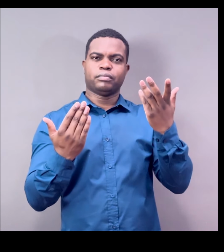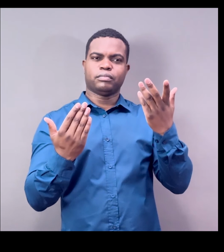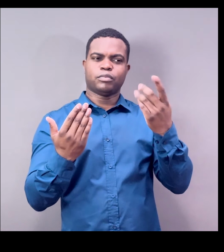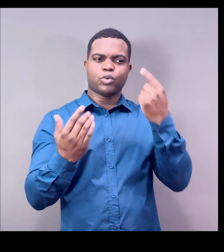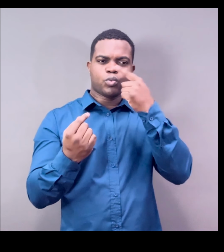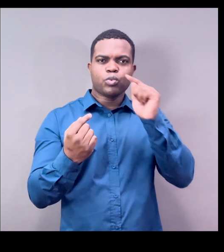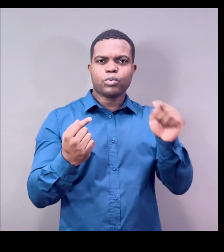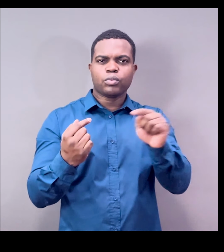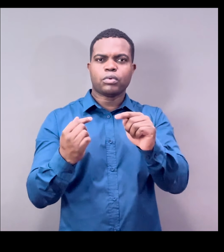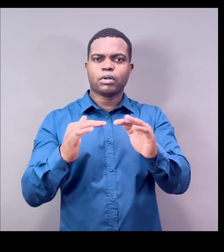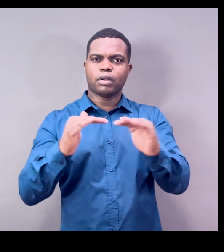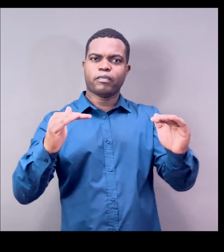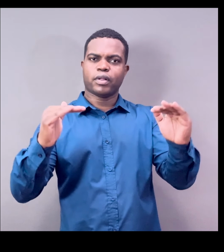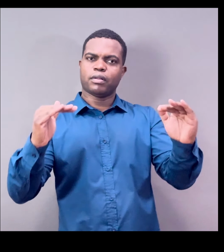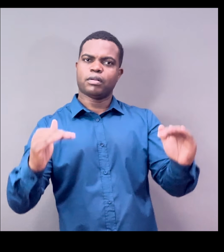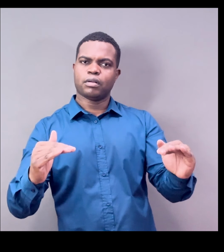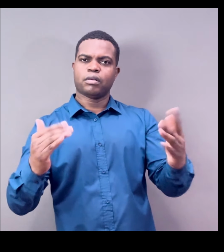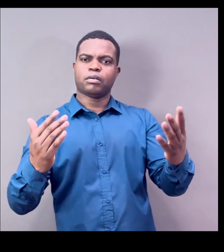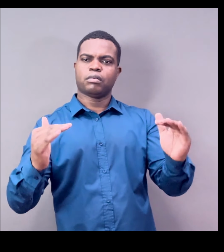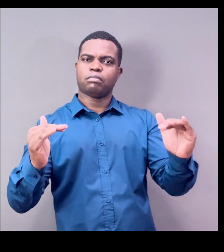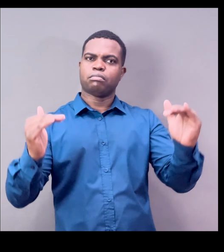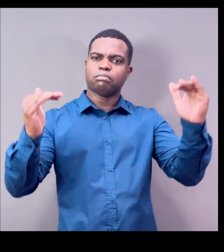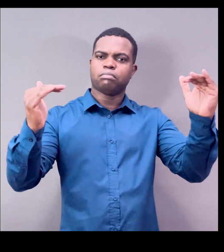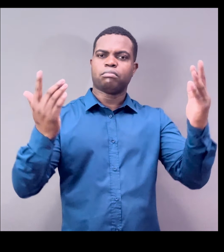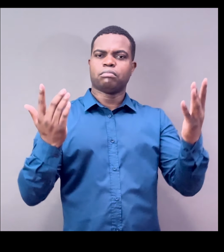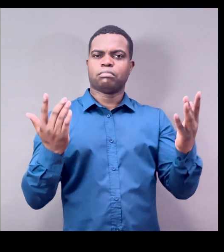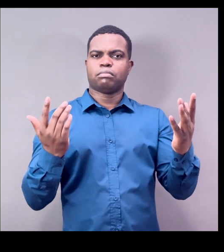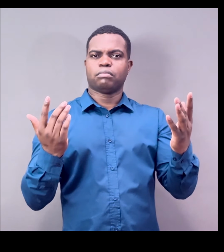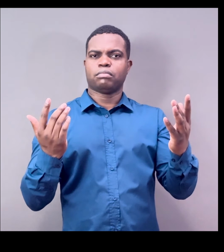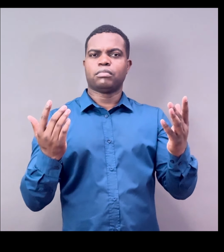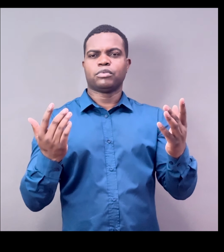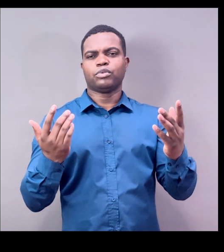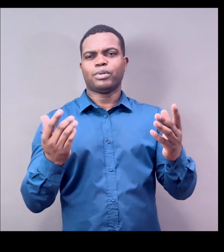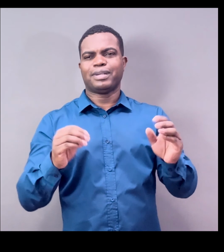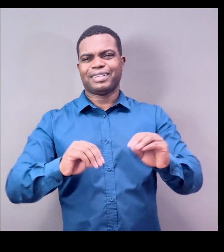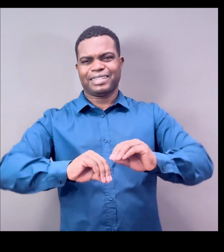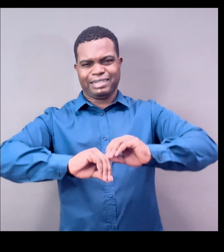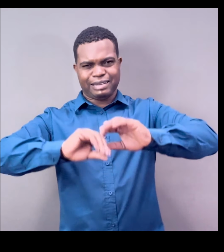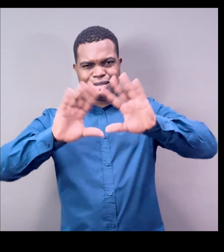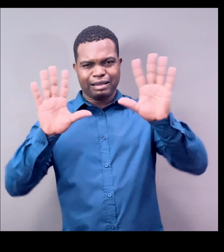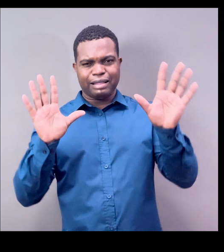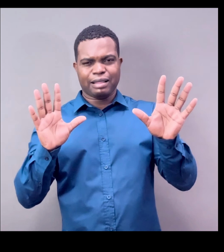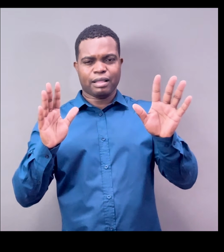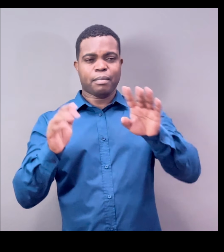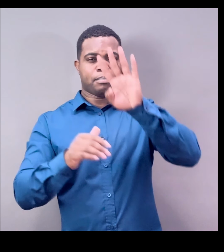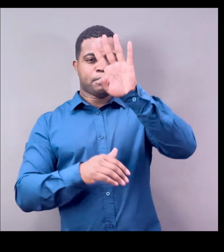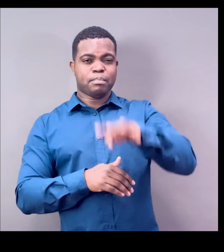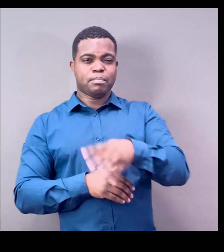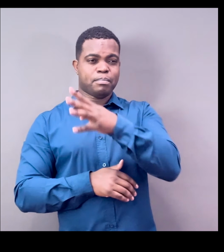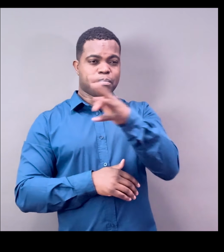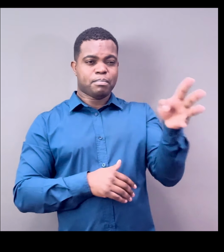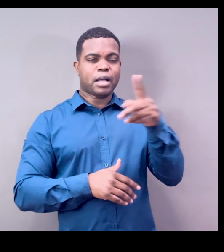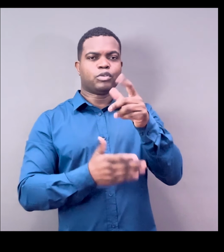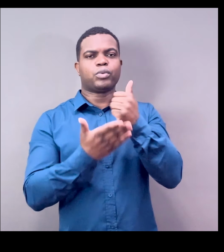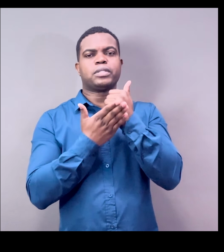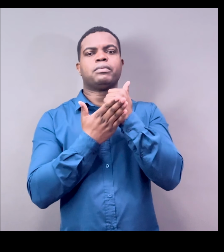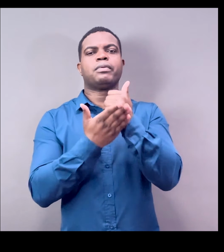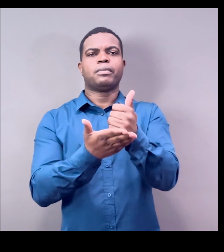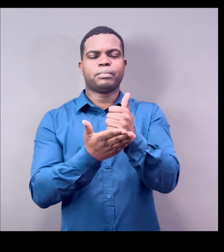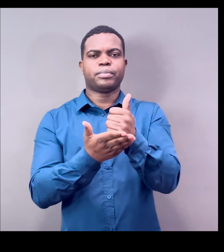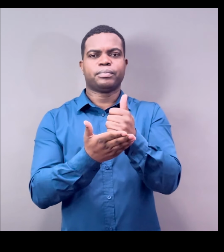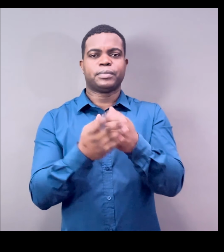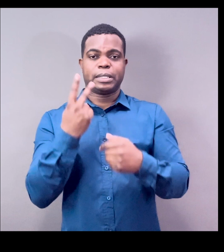low level. So this is a stakeholder engagement matrix. You can see